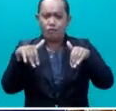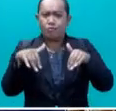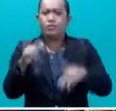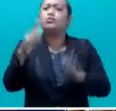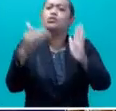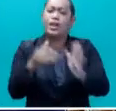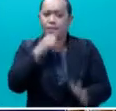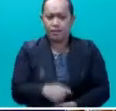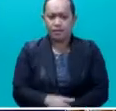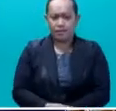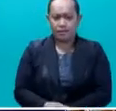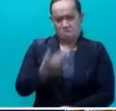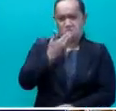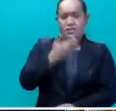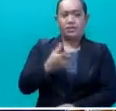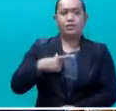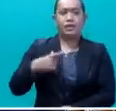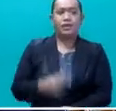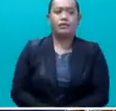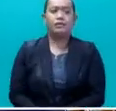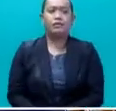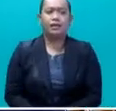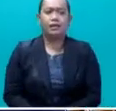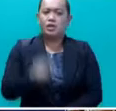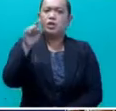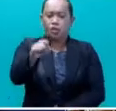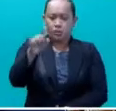Downgrading, undermining the staff integrity of the institution.